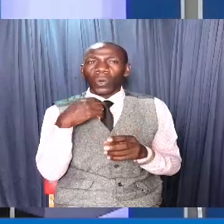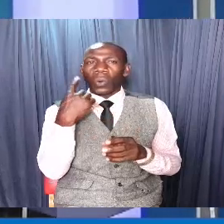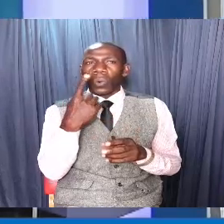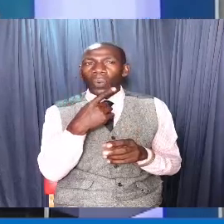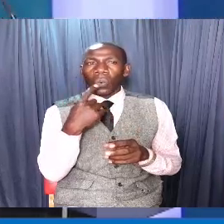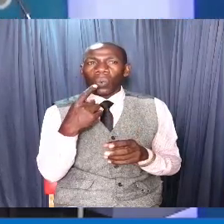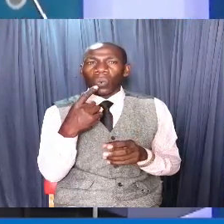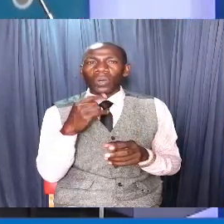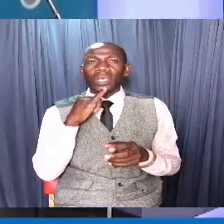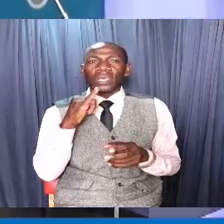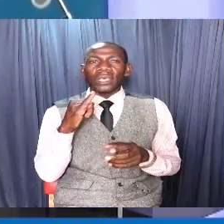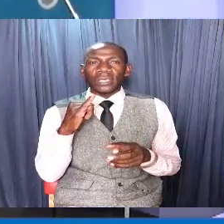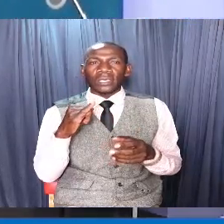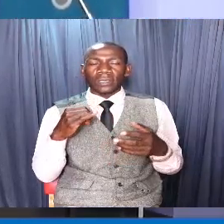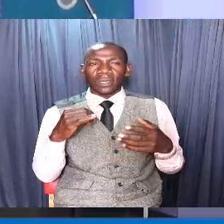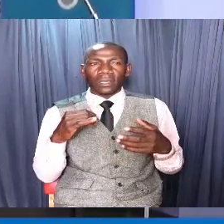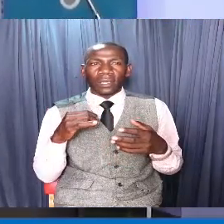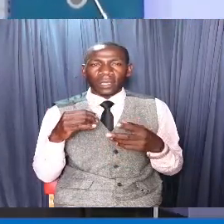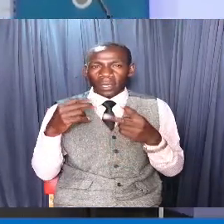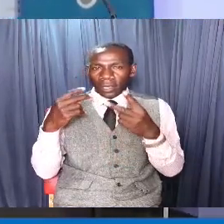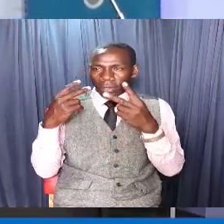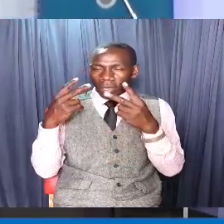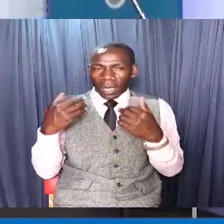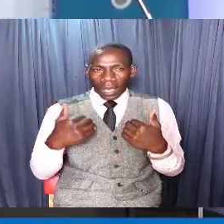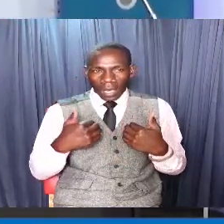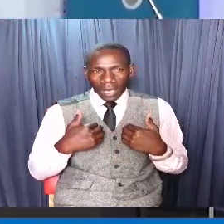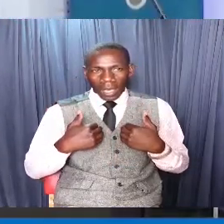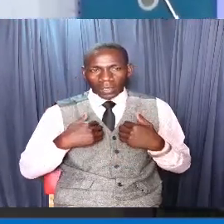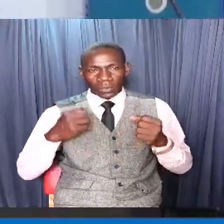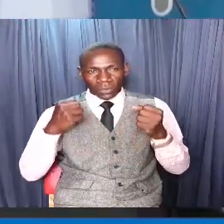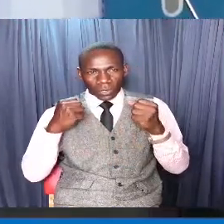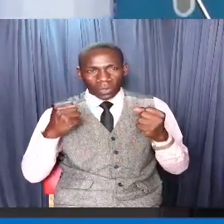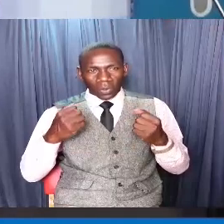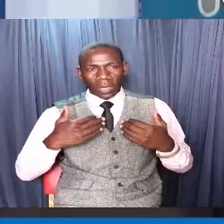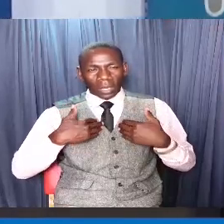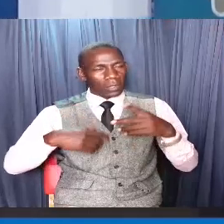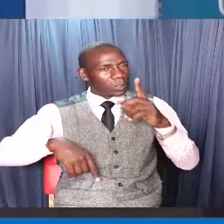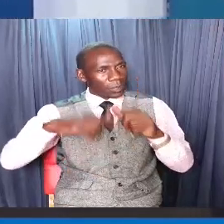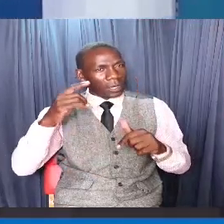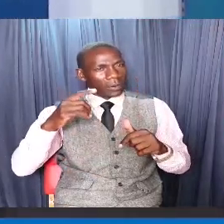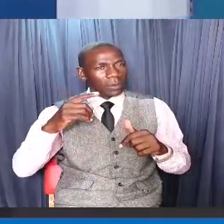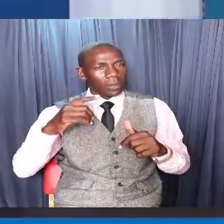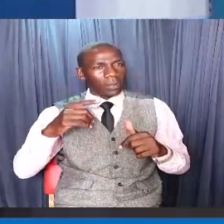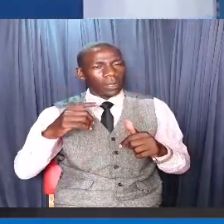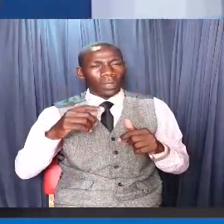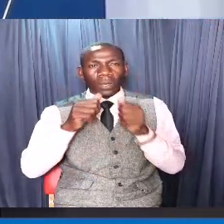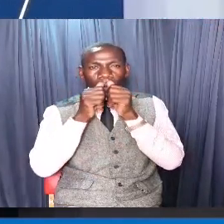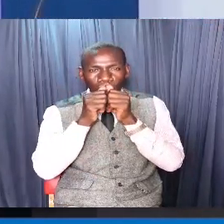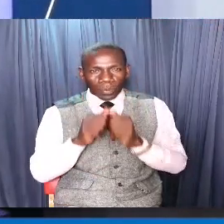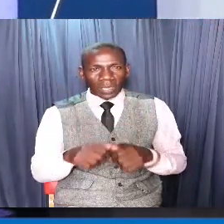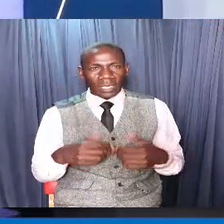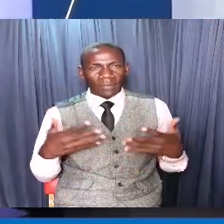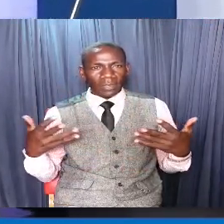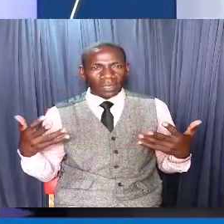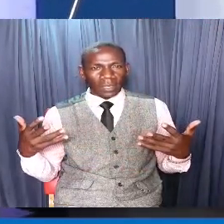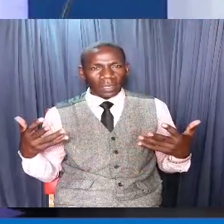amefaa kiraia yule. And the other one in civilian. Hata una nguvu zote. However strong you are. Hata unakufanikiwa kote. You have all the prosperity. Hata umebarikiwa kila aina.